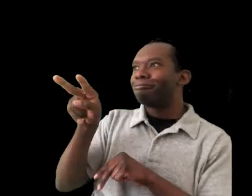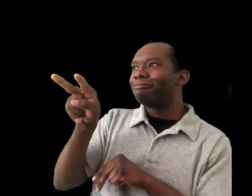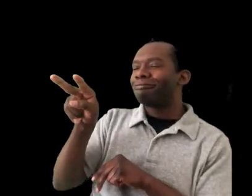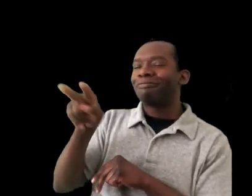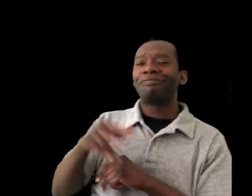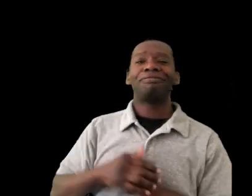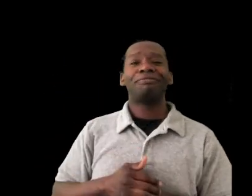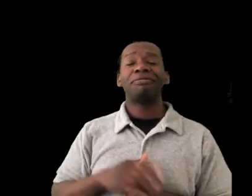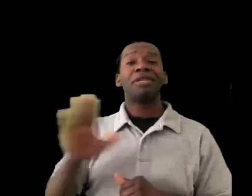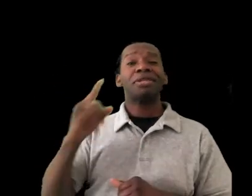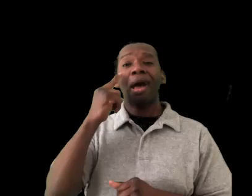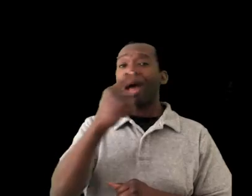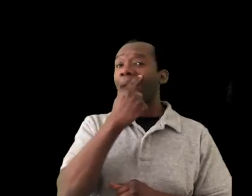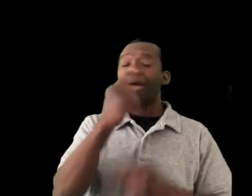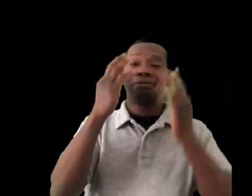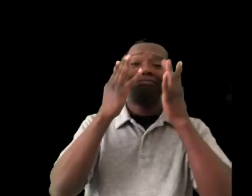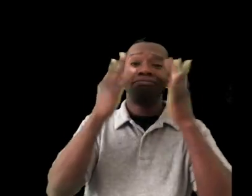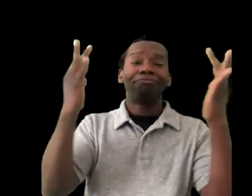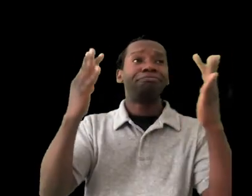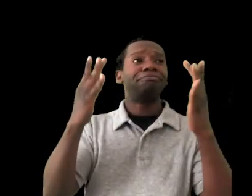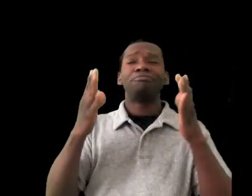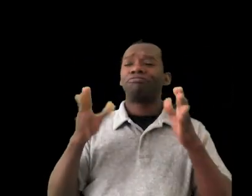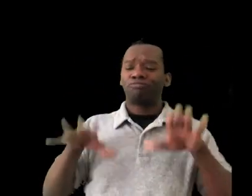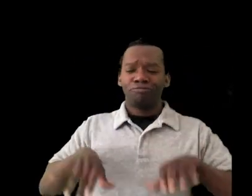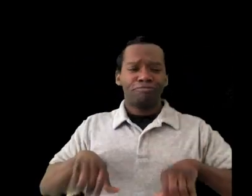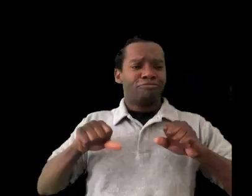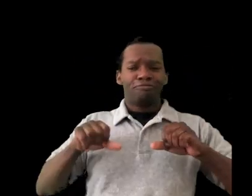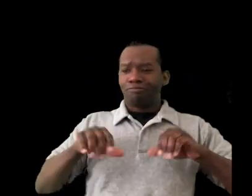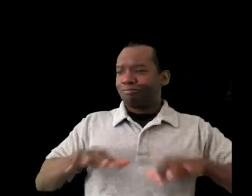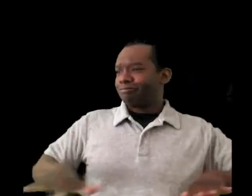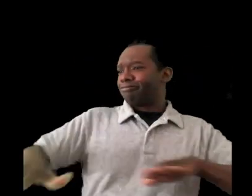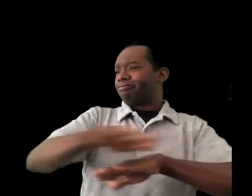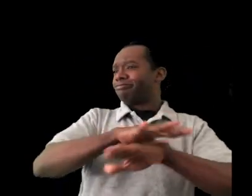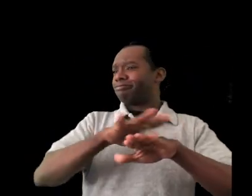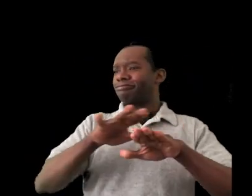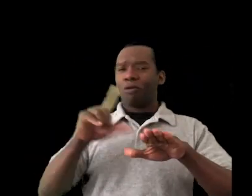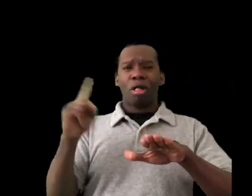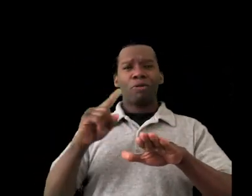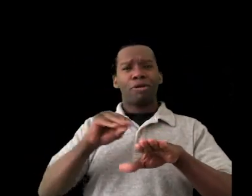his pastor scene. Smile, his eyes,